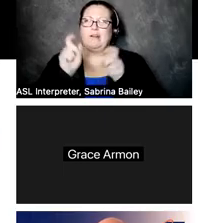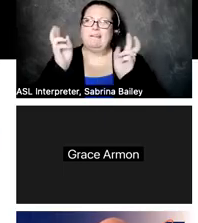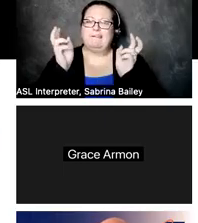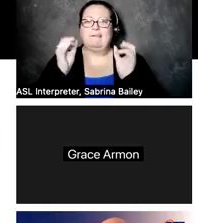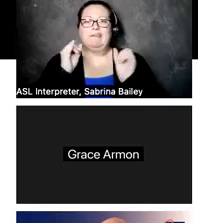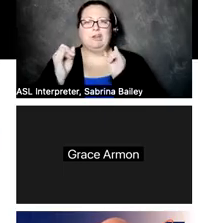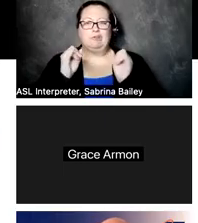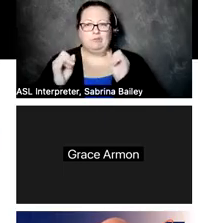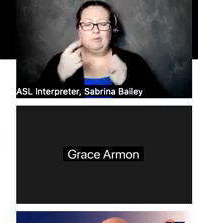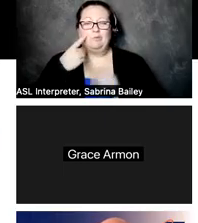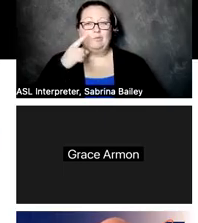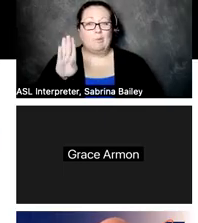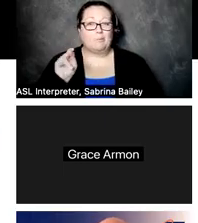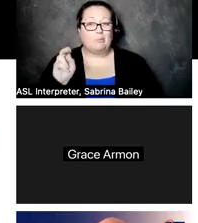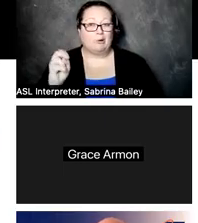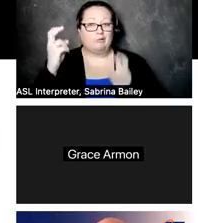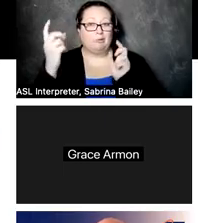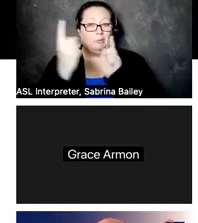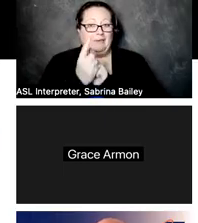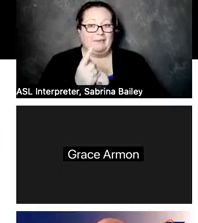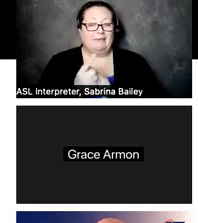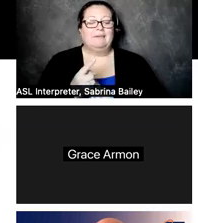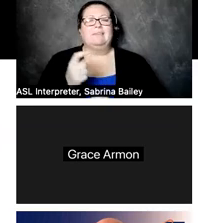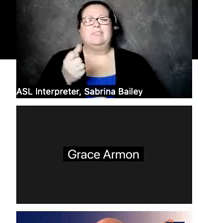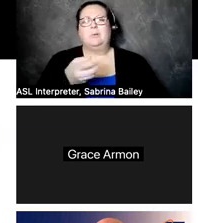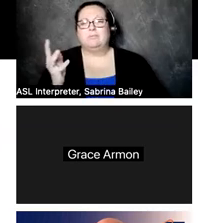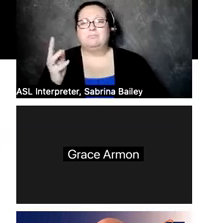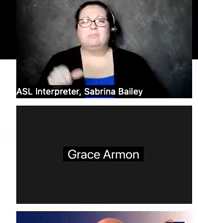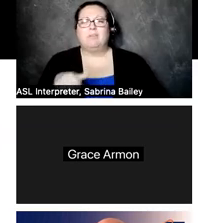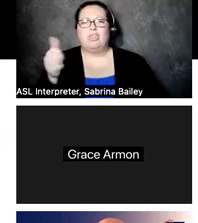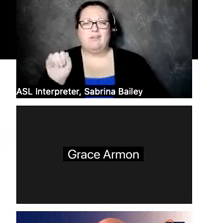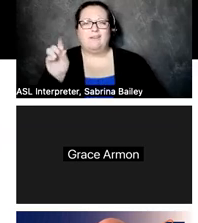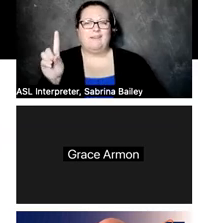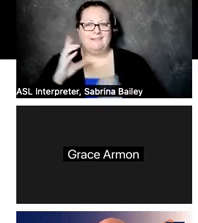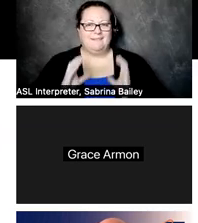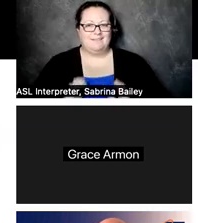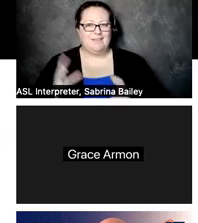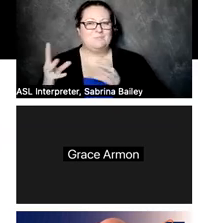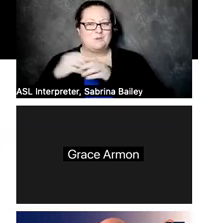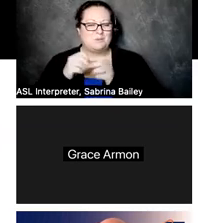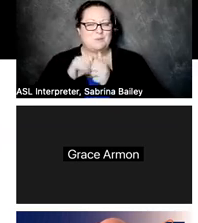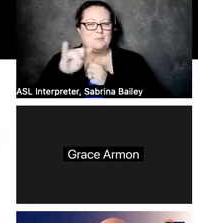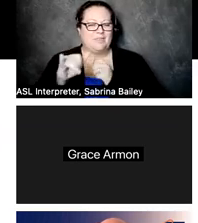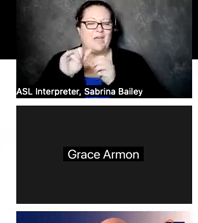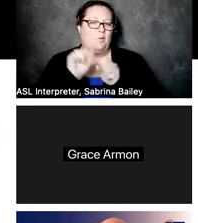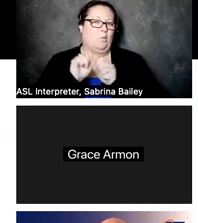Barton. And it wasn't only Barton, there was another client at AID who also participated in this working